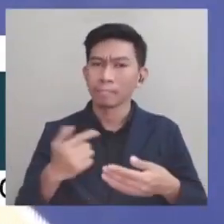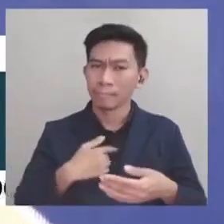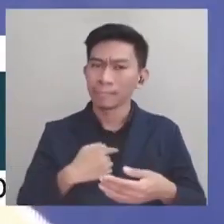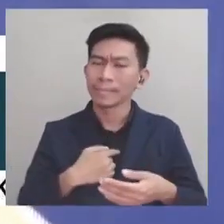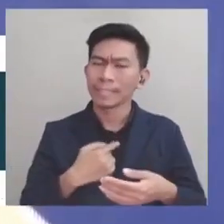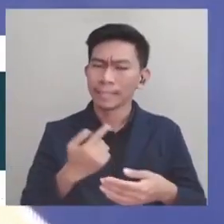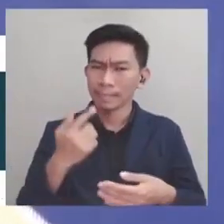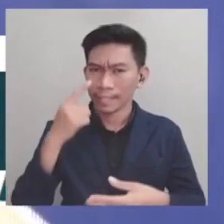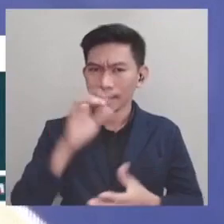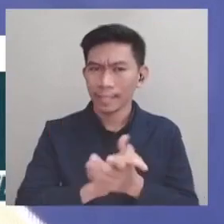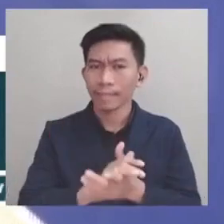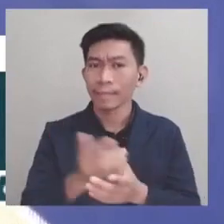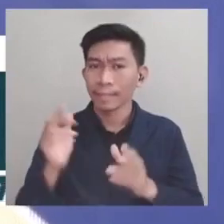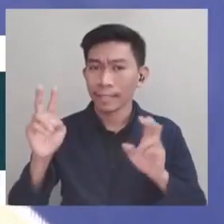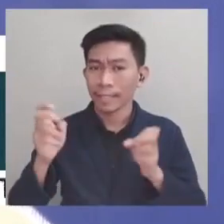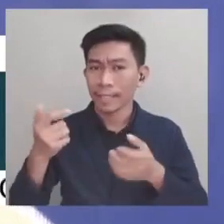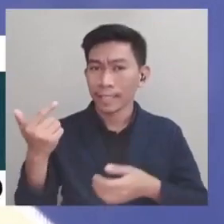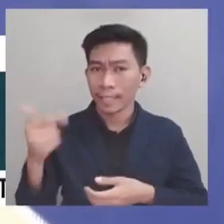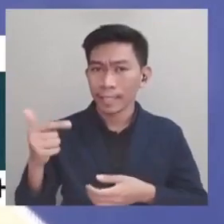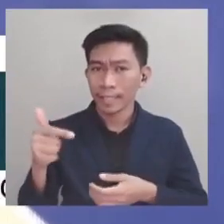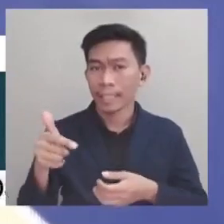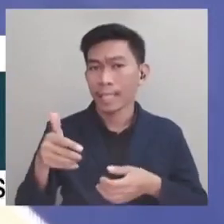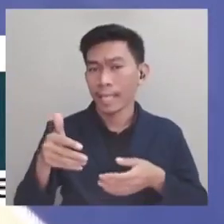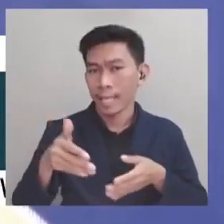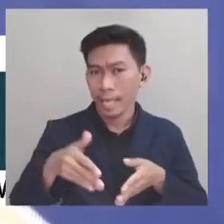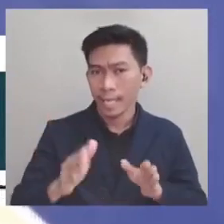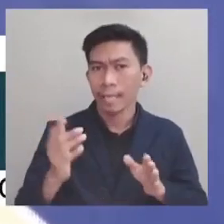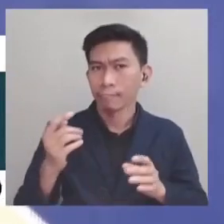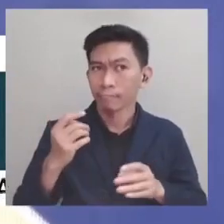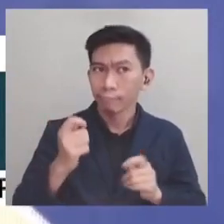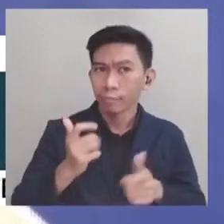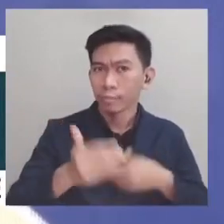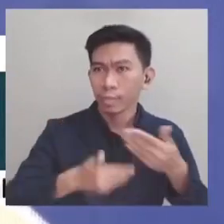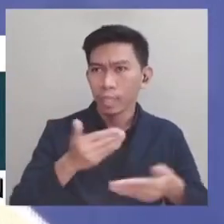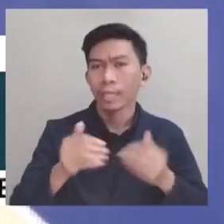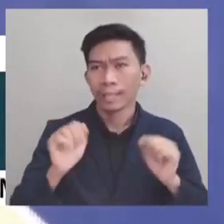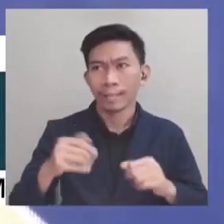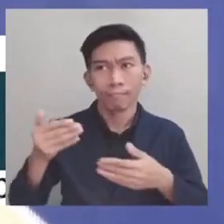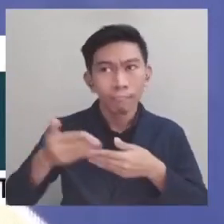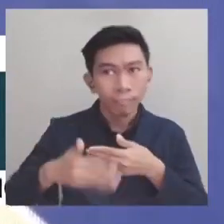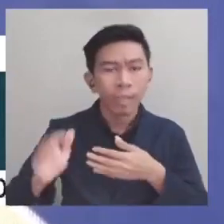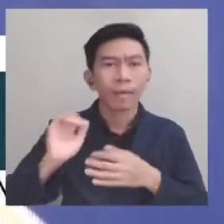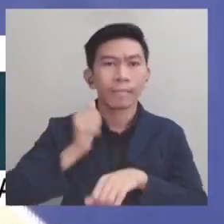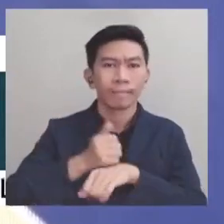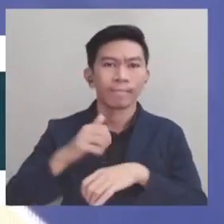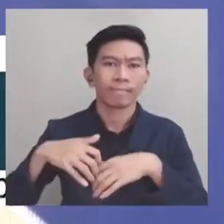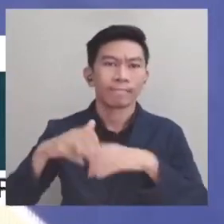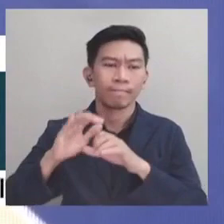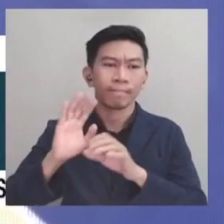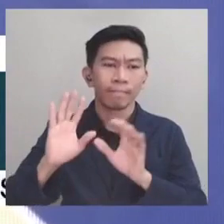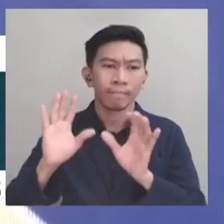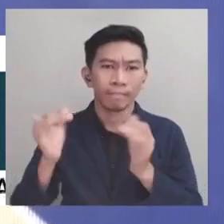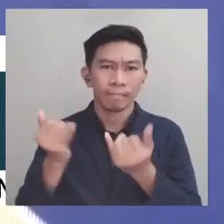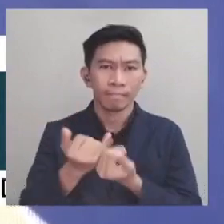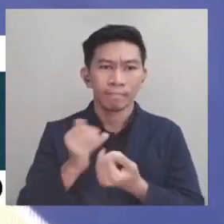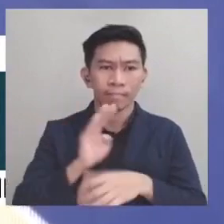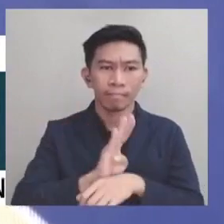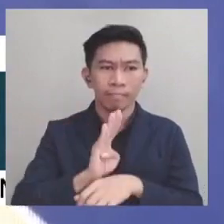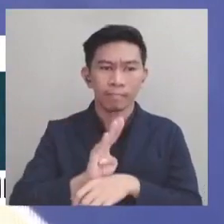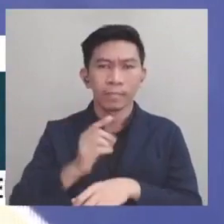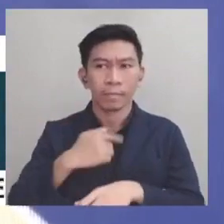for the realization of many pledges that we have had, including those that I have personally received whilst